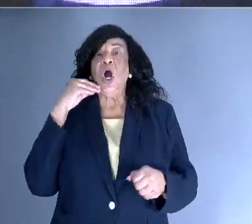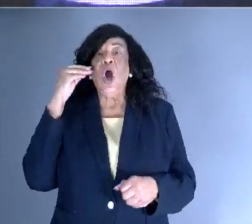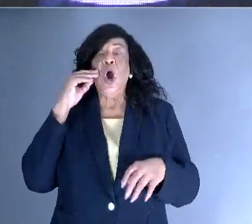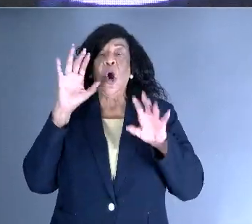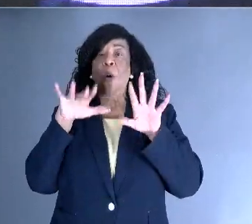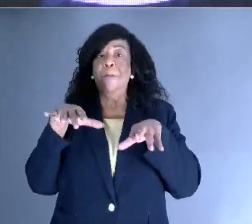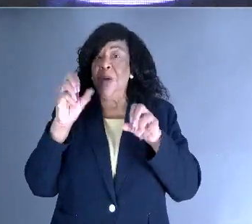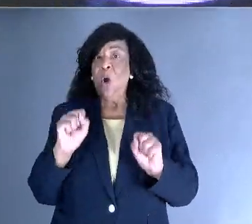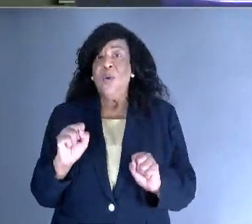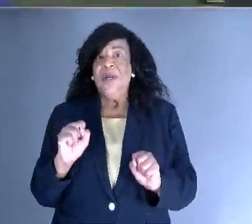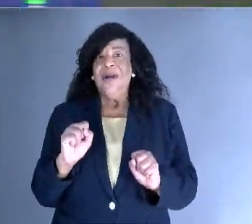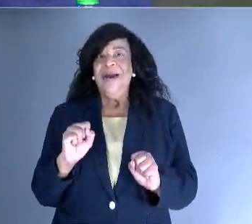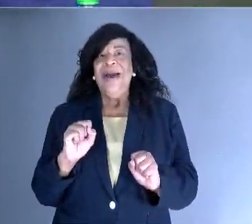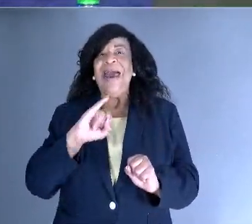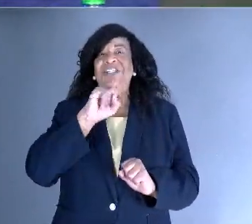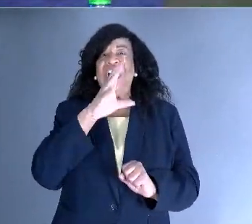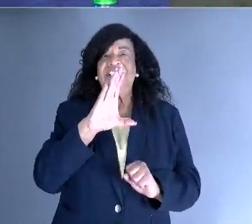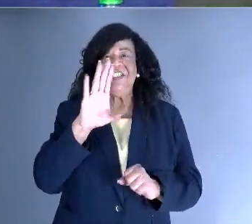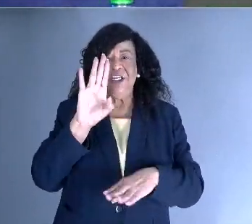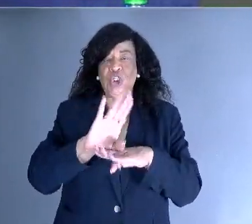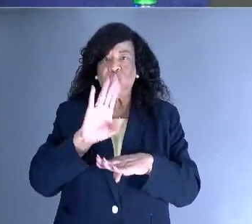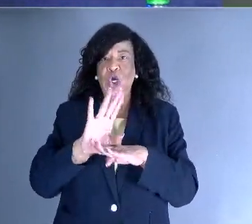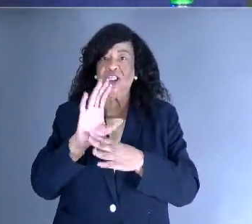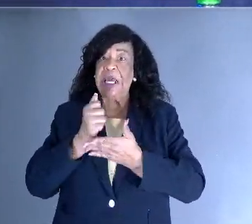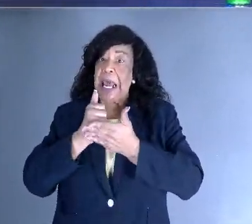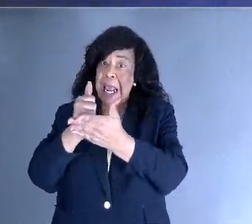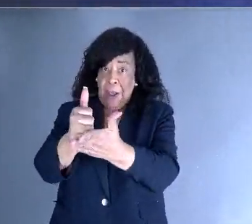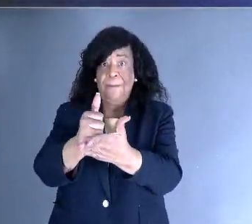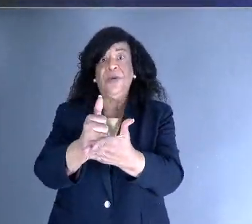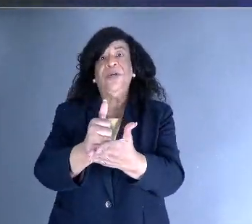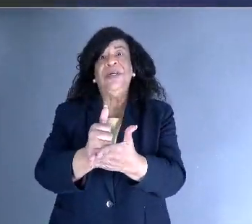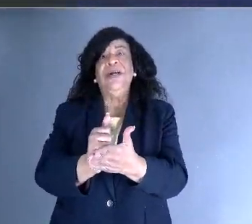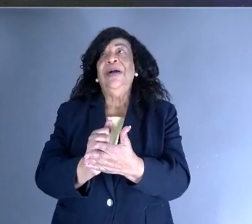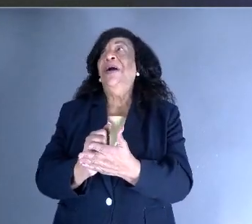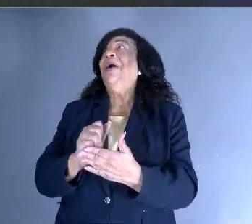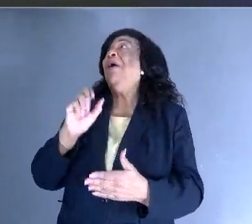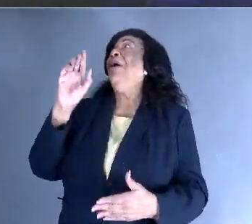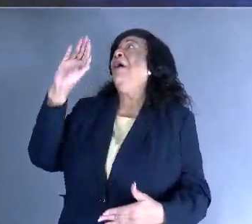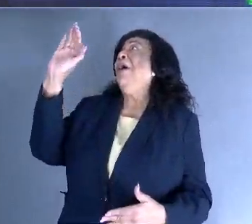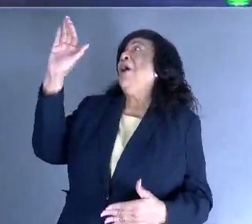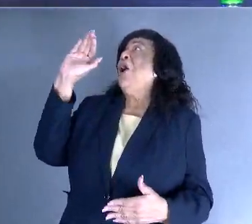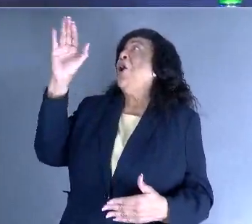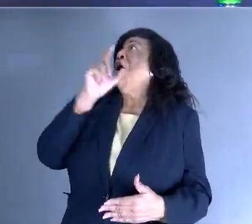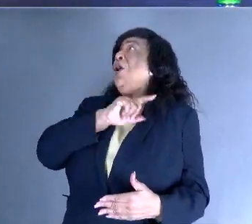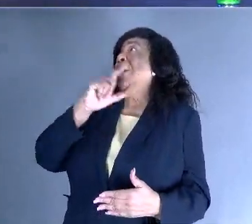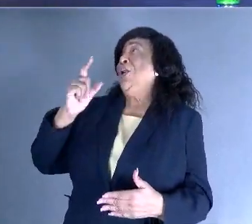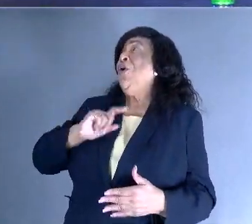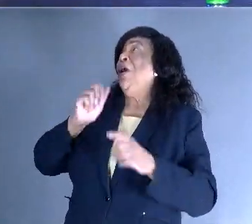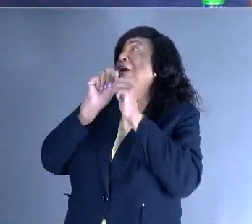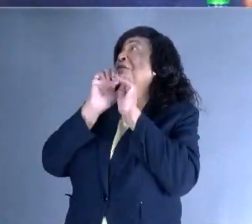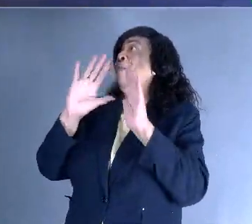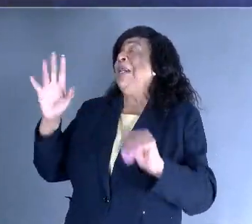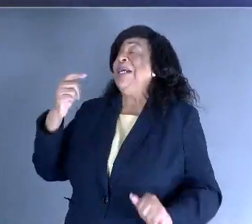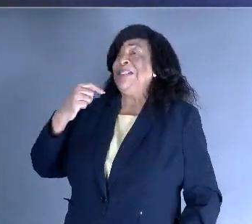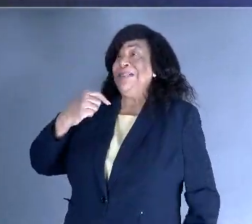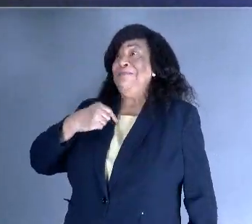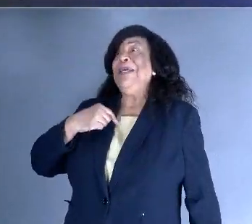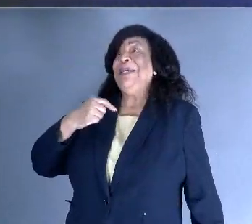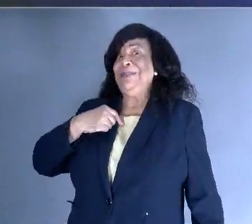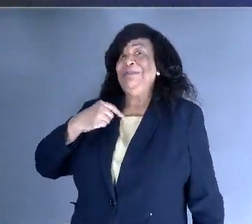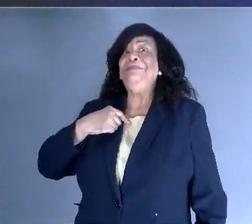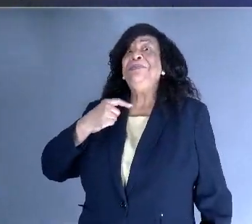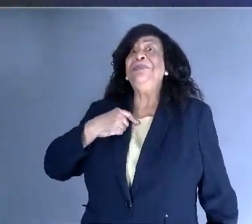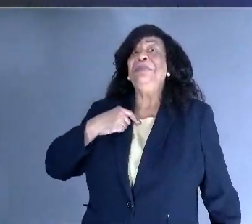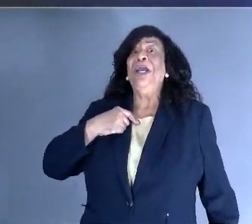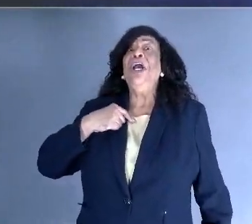I'm telling you Lord if you bless me with multiple millions I you will you